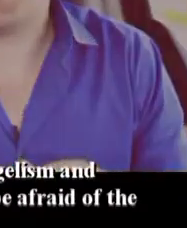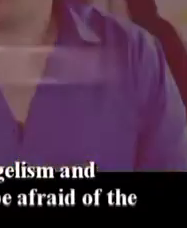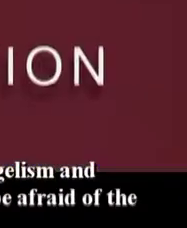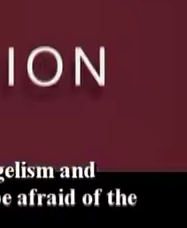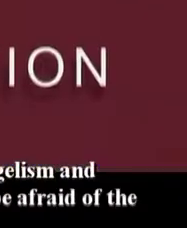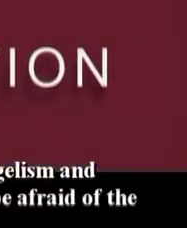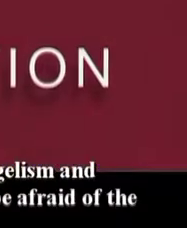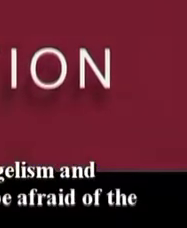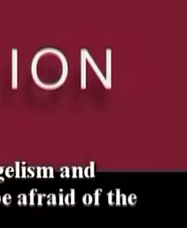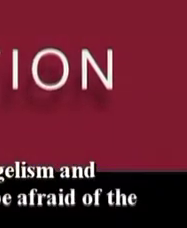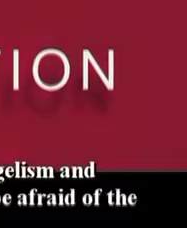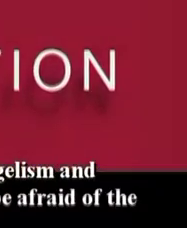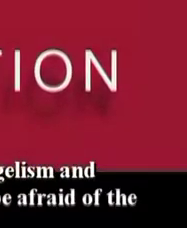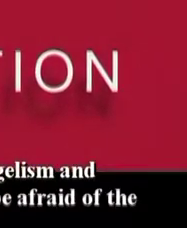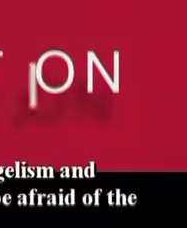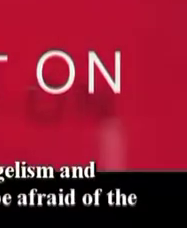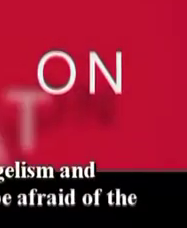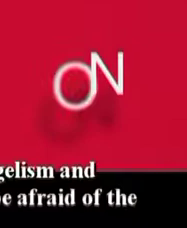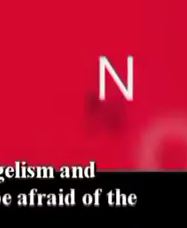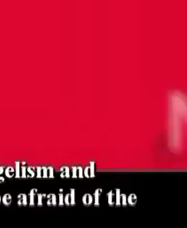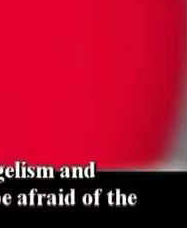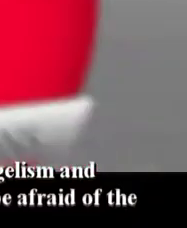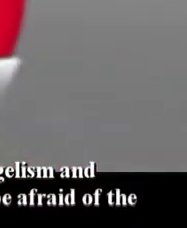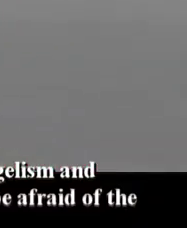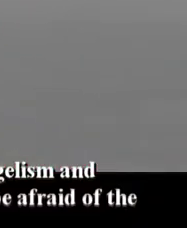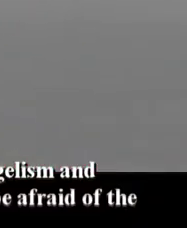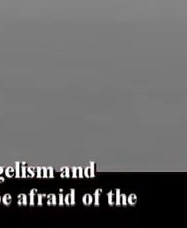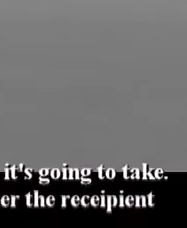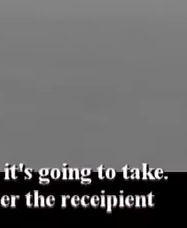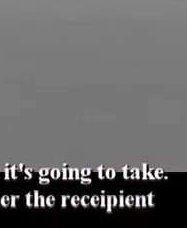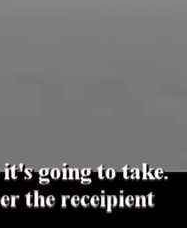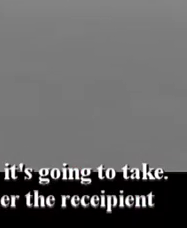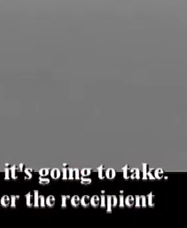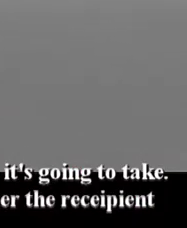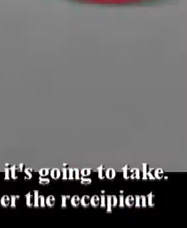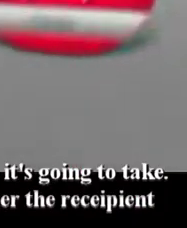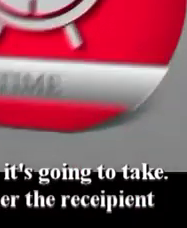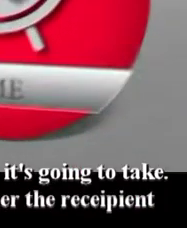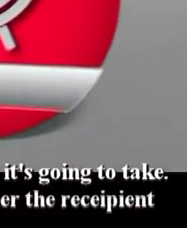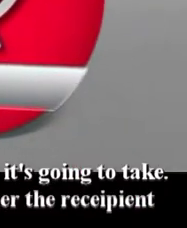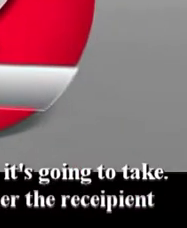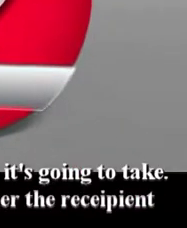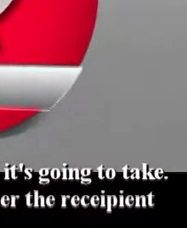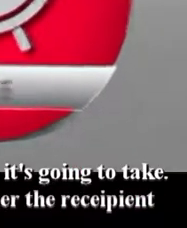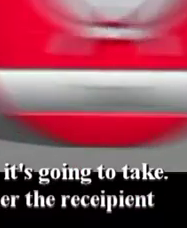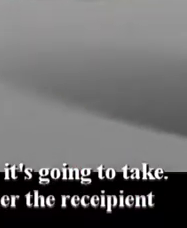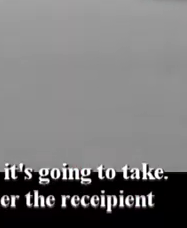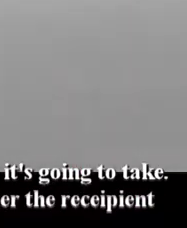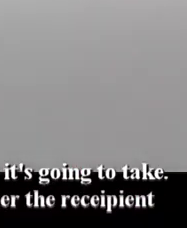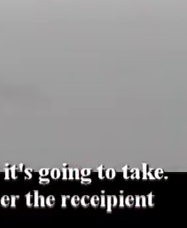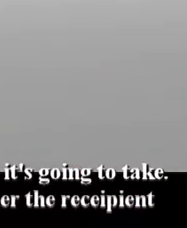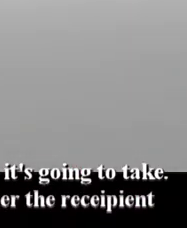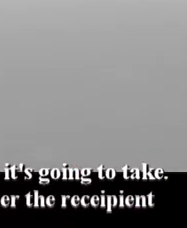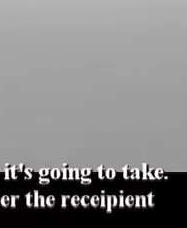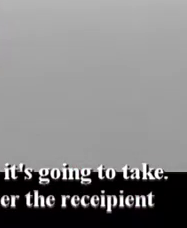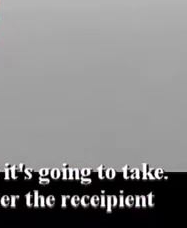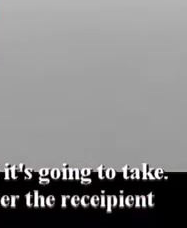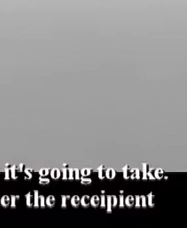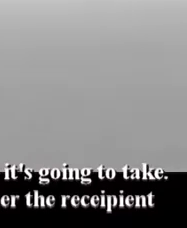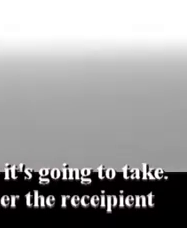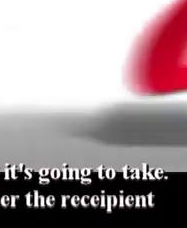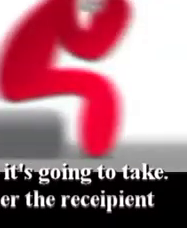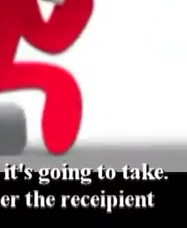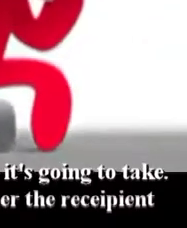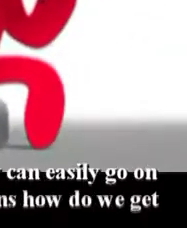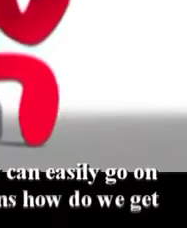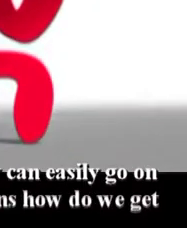fear away from evangelism and invitation. That means that we don't have to be afraid of the questions that might be asked, or the time it's going to take, or not having a starting point. What